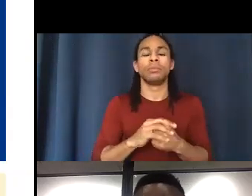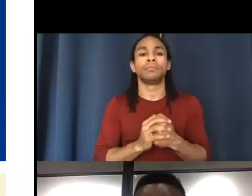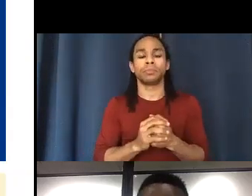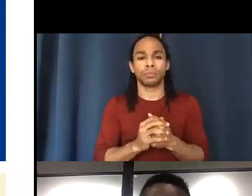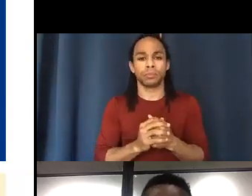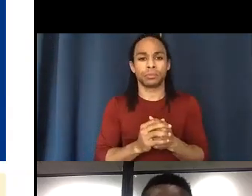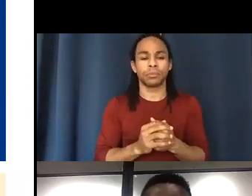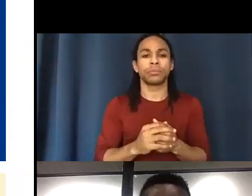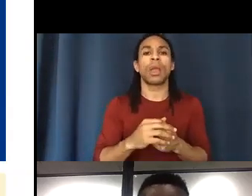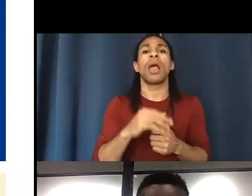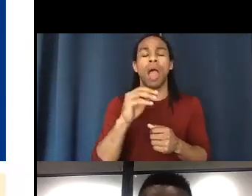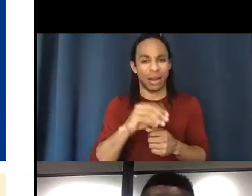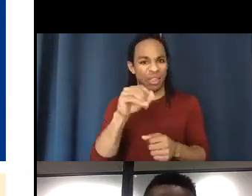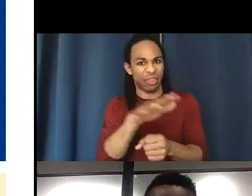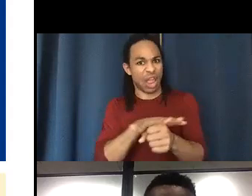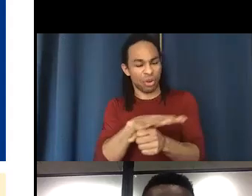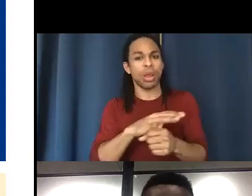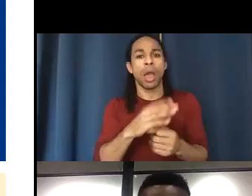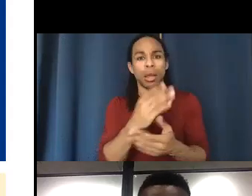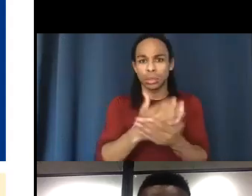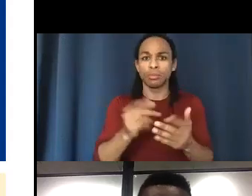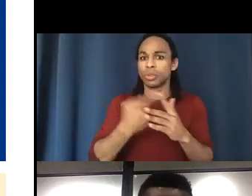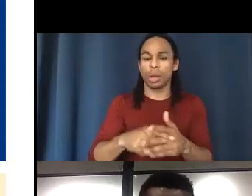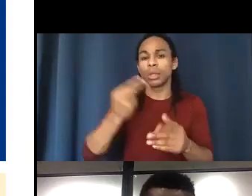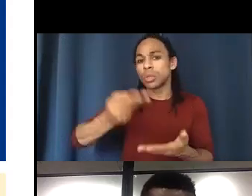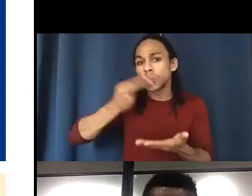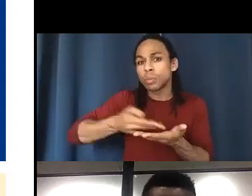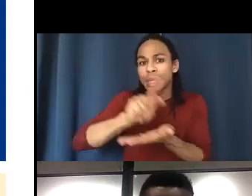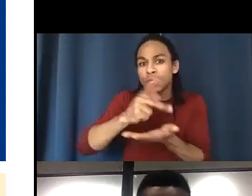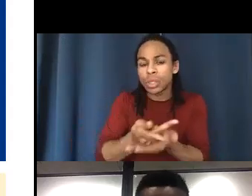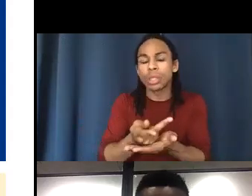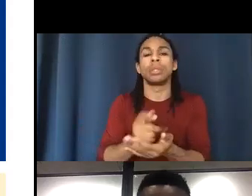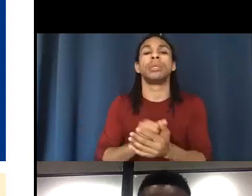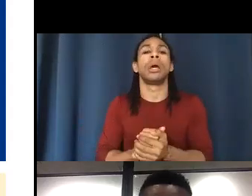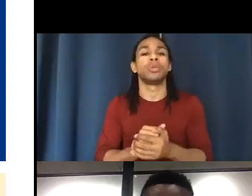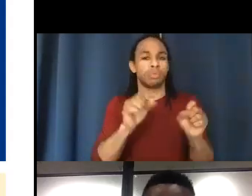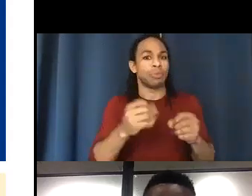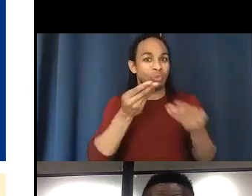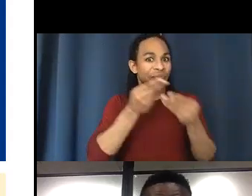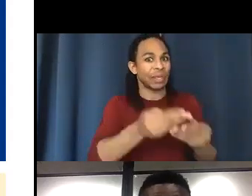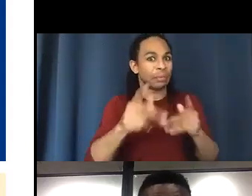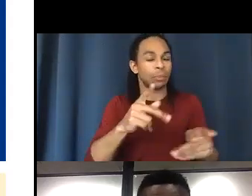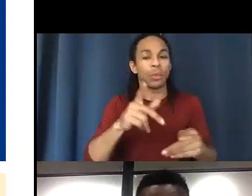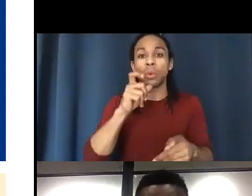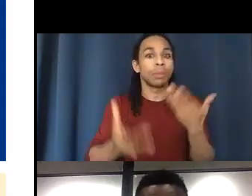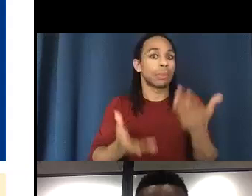soup kitchens in their communities to be able to feed those that are in need. And all of this work is